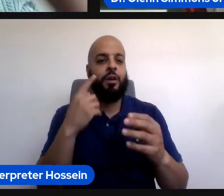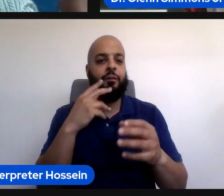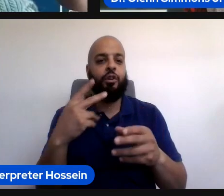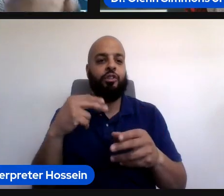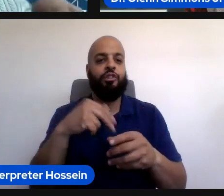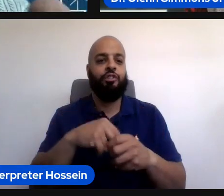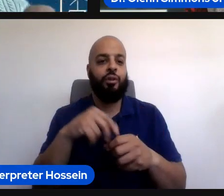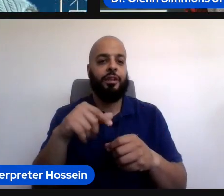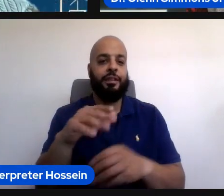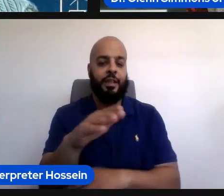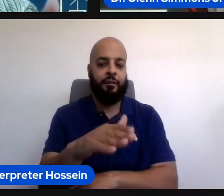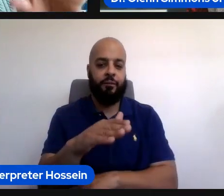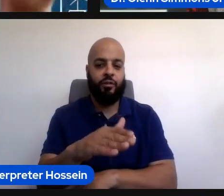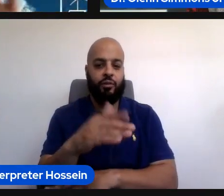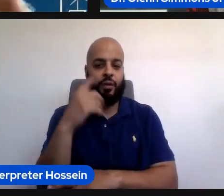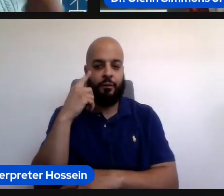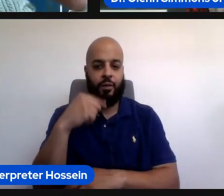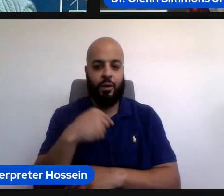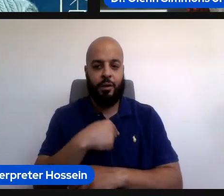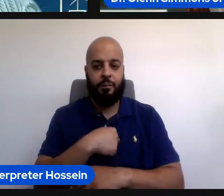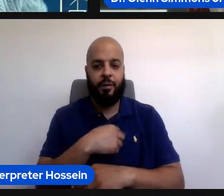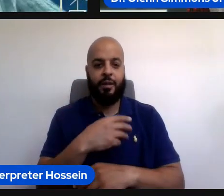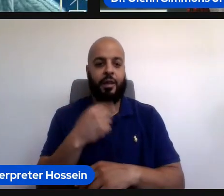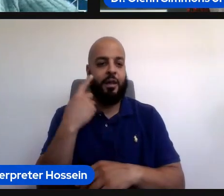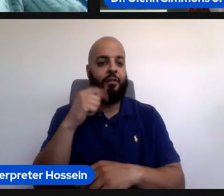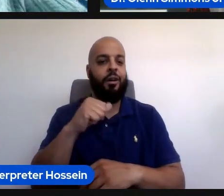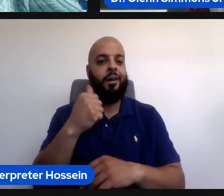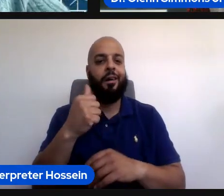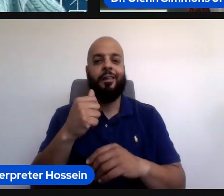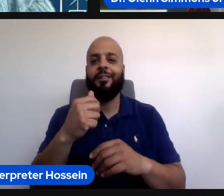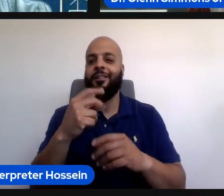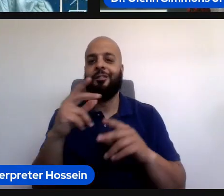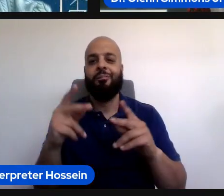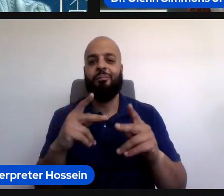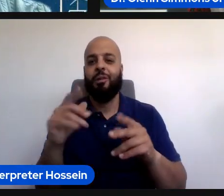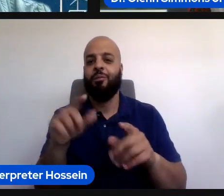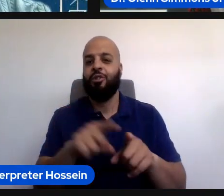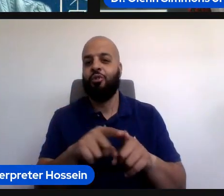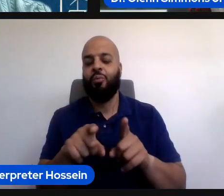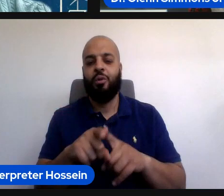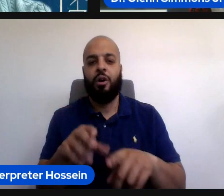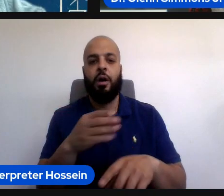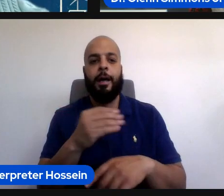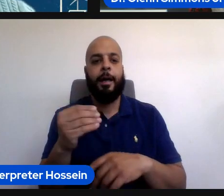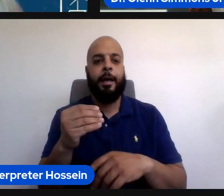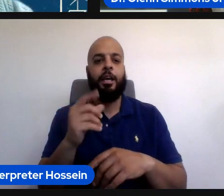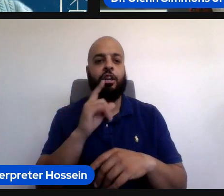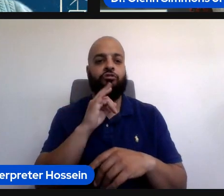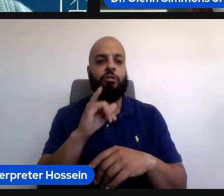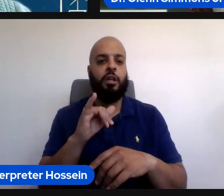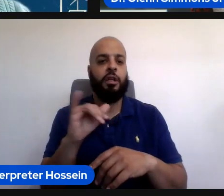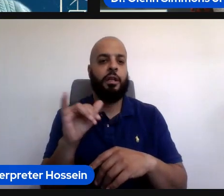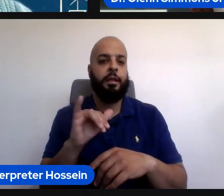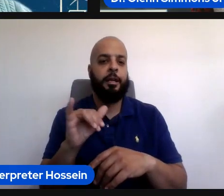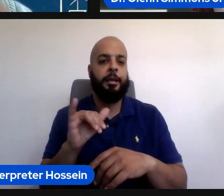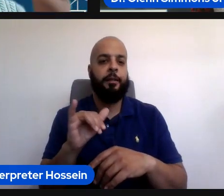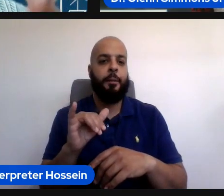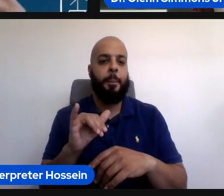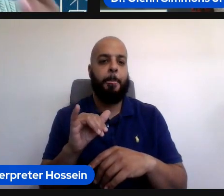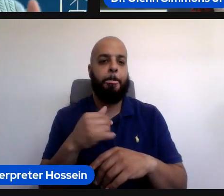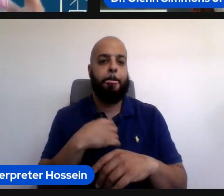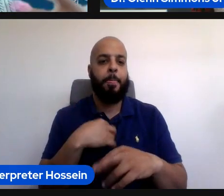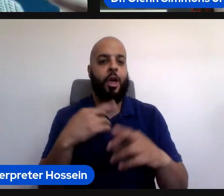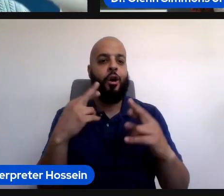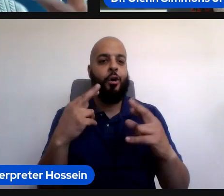this afternoon for me and other times for others. And really just like, I